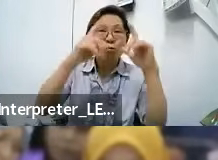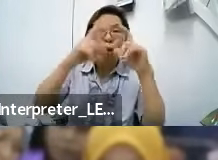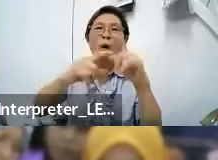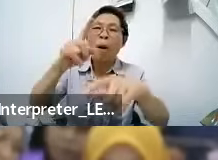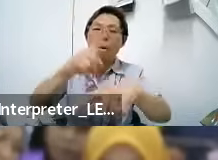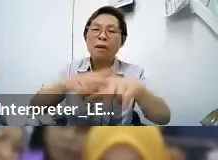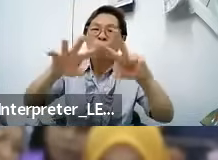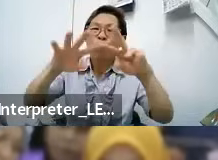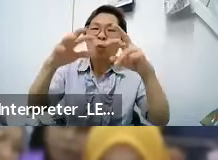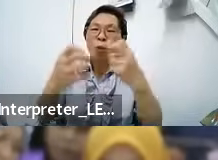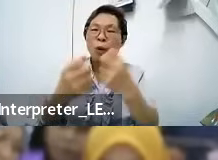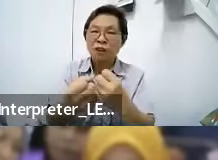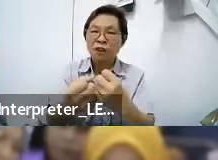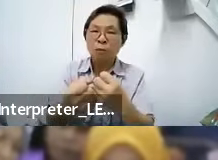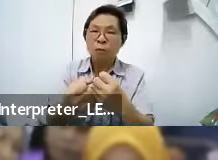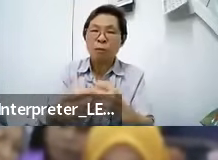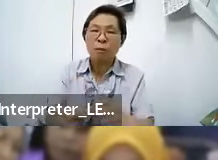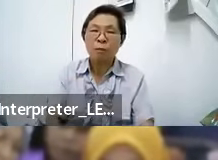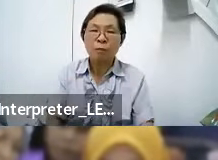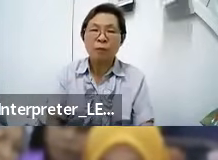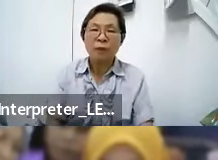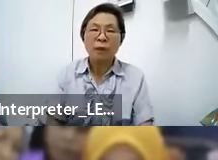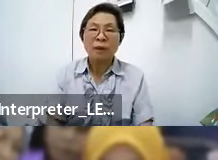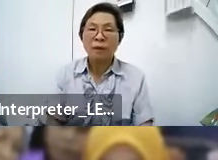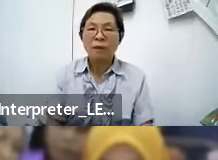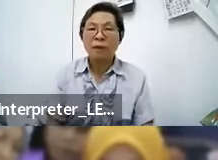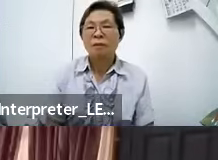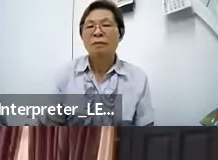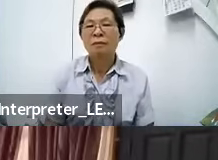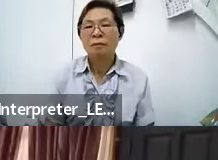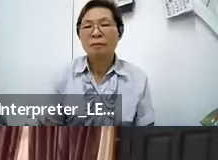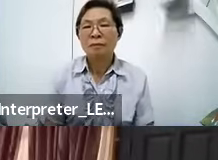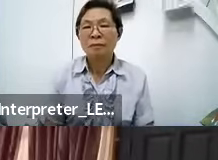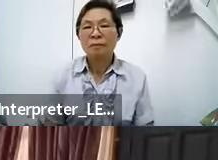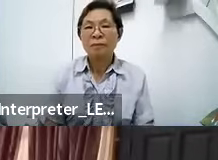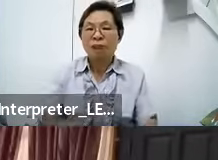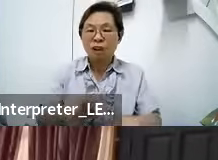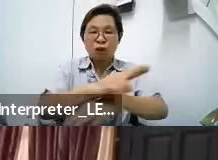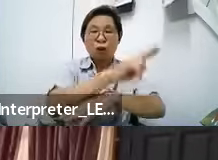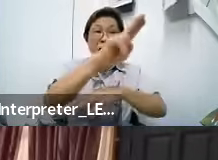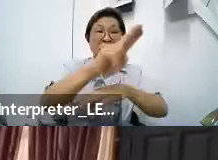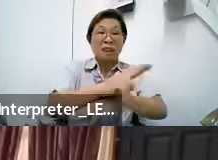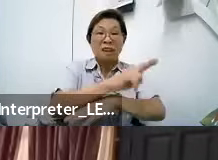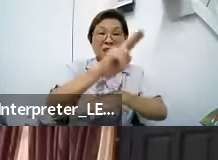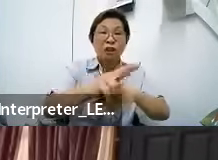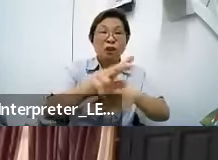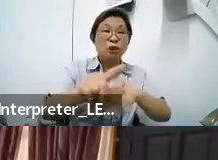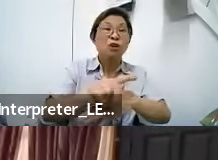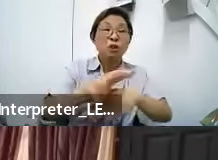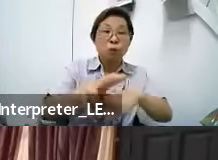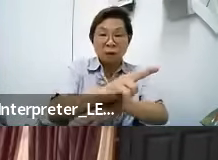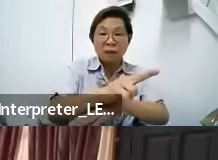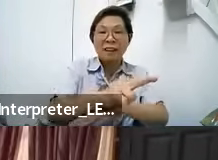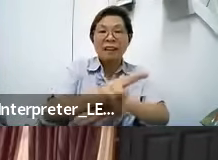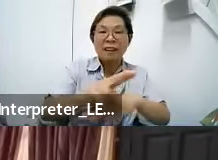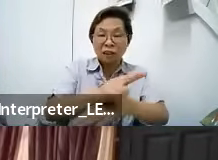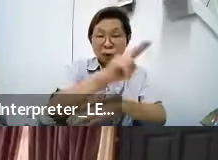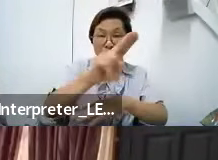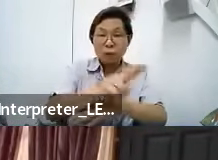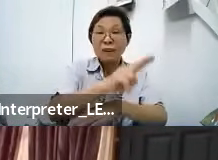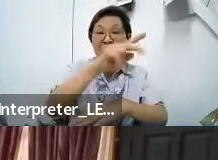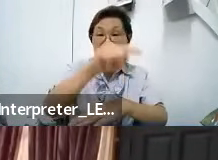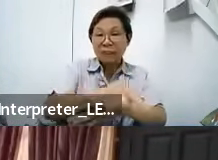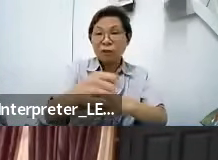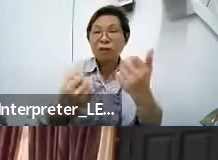workshop in our Kanit program. So we are utilizing the ICT resources to support the teaching